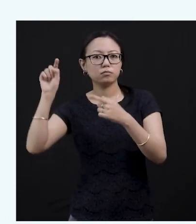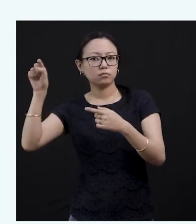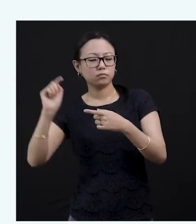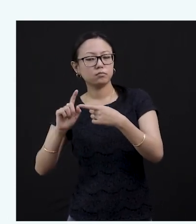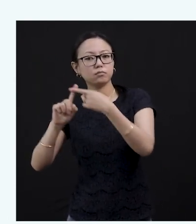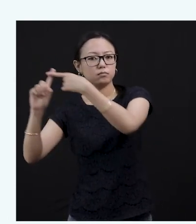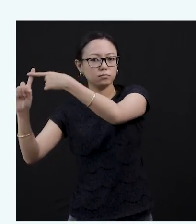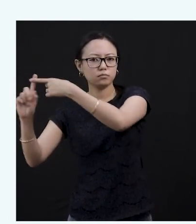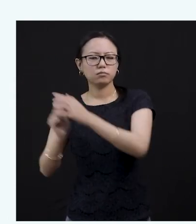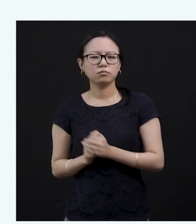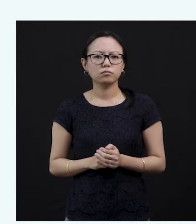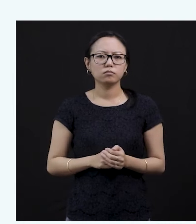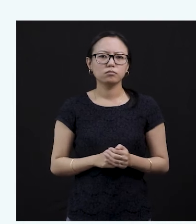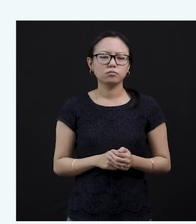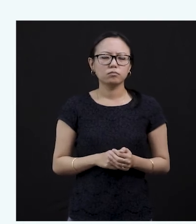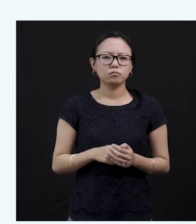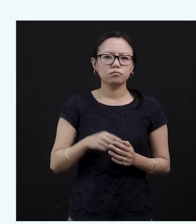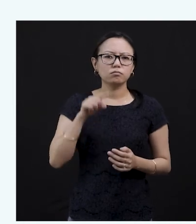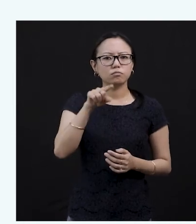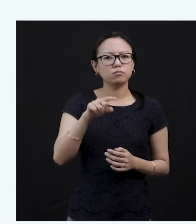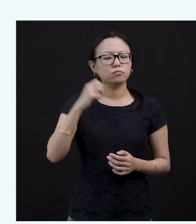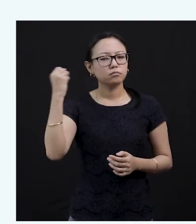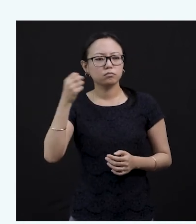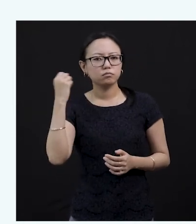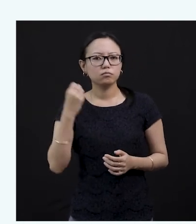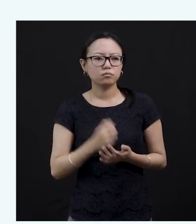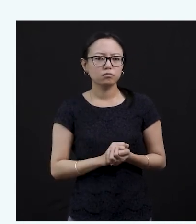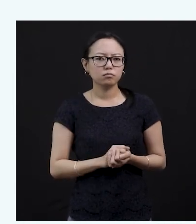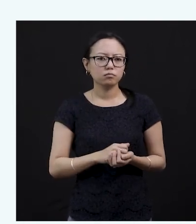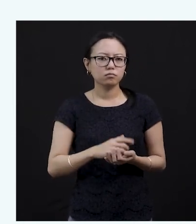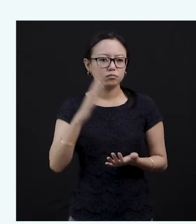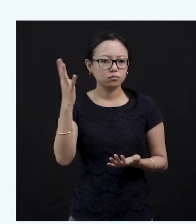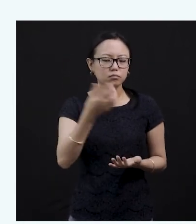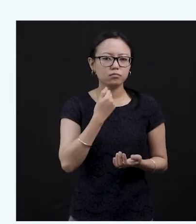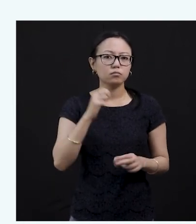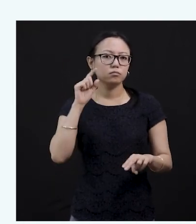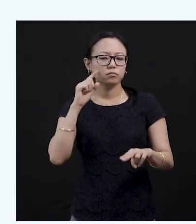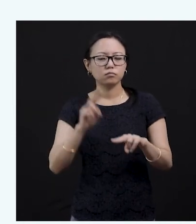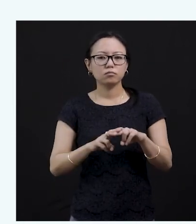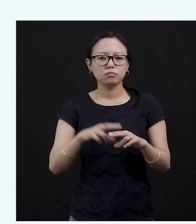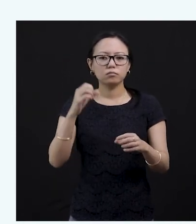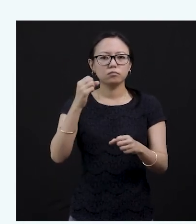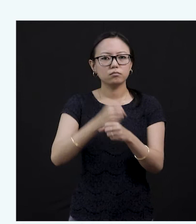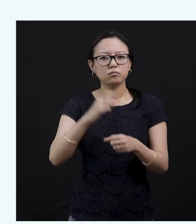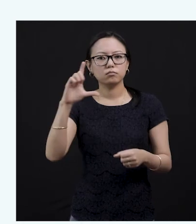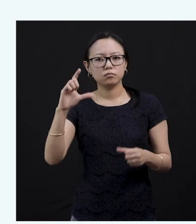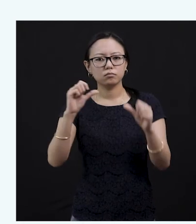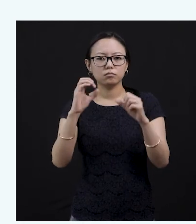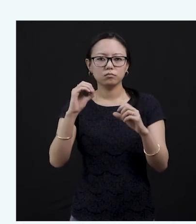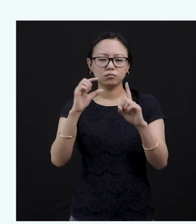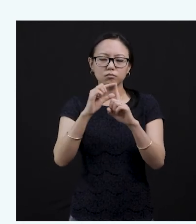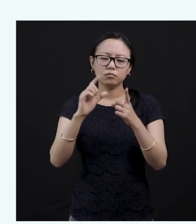So on, you can also try to find out in a globe if you have a globe, or also if you have a textbook called as the